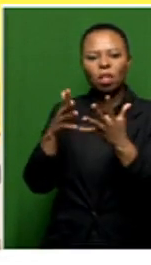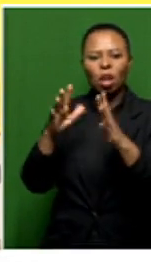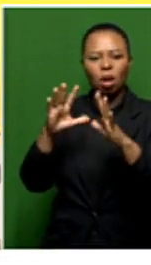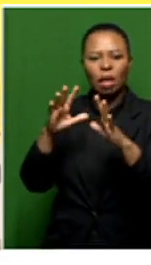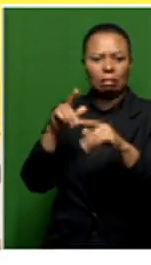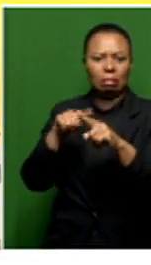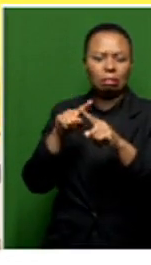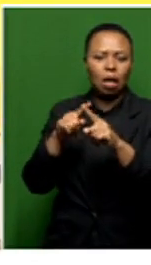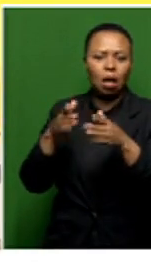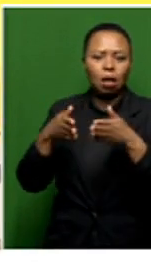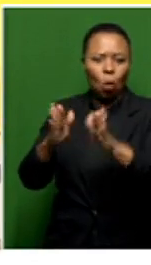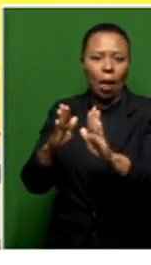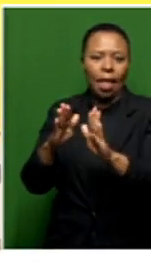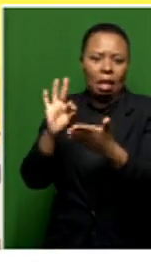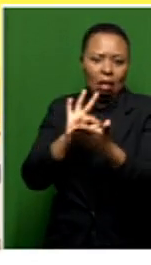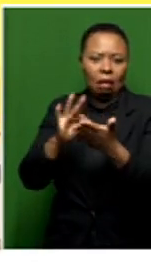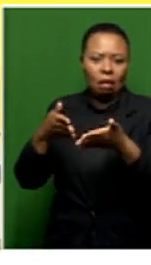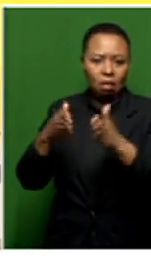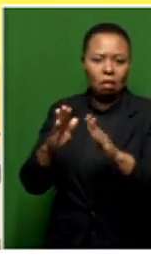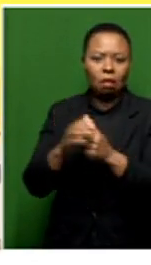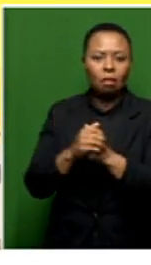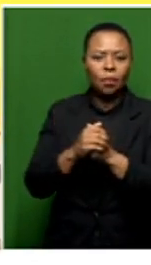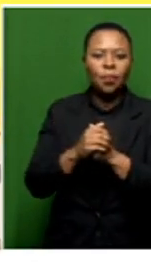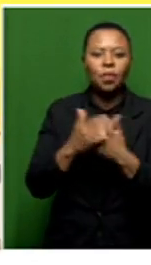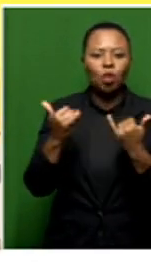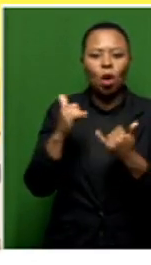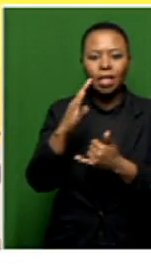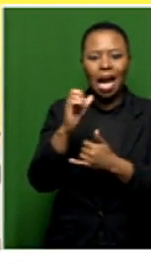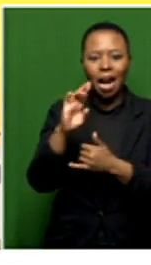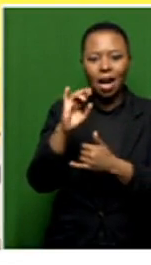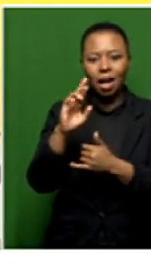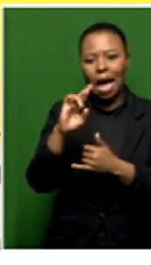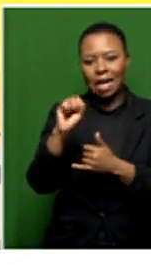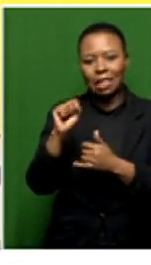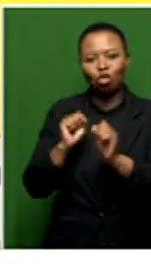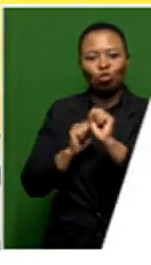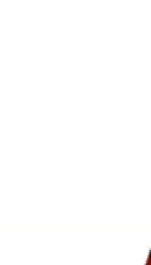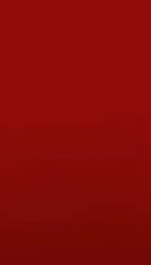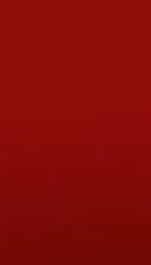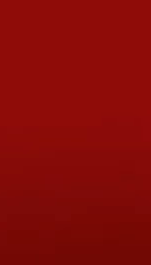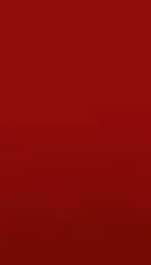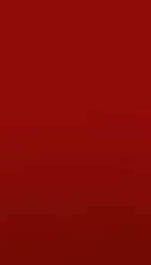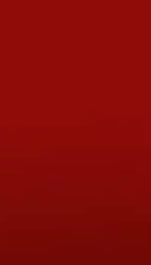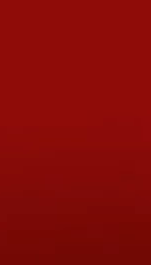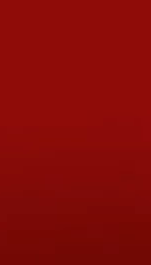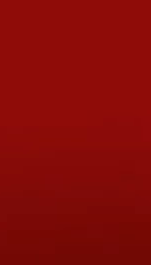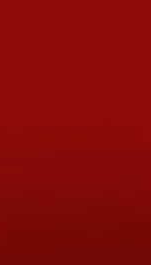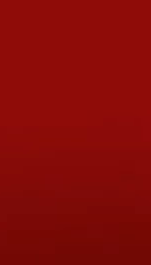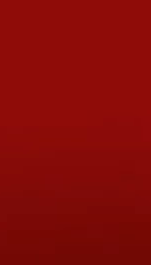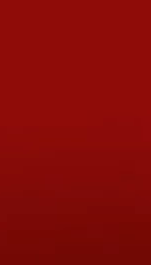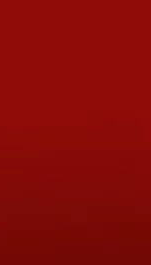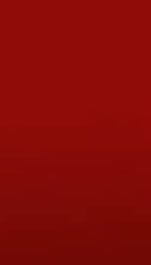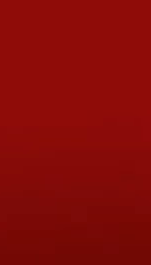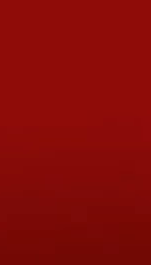models. And to talk to us a bit more about this, we're now joined in studio by the CSIR Strategic Partnerships Manager, Dr. Ndumiso Cingo.